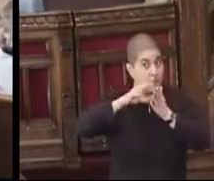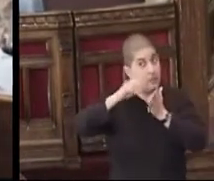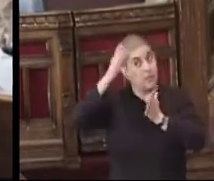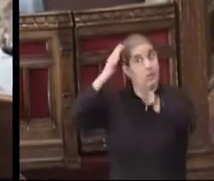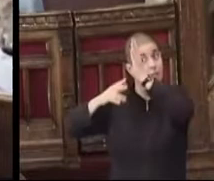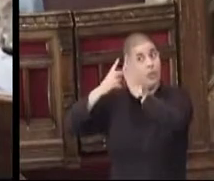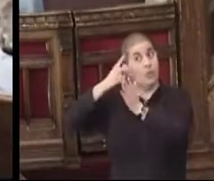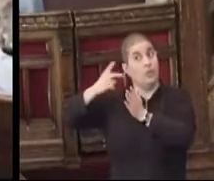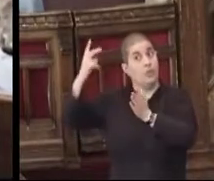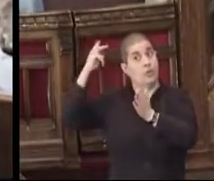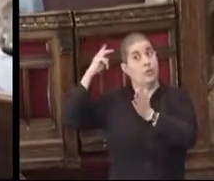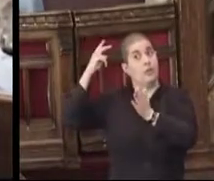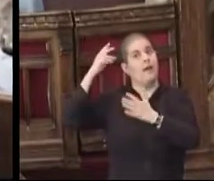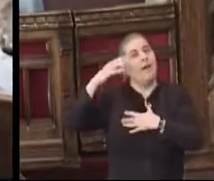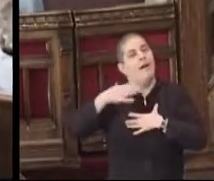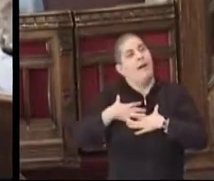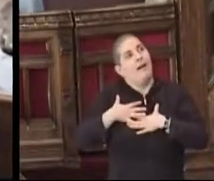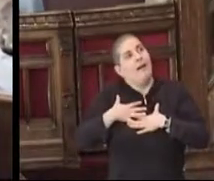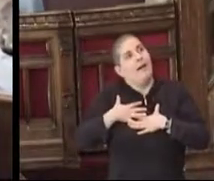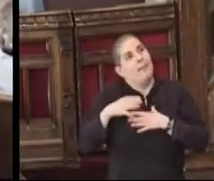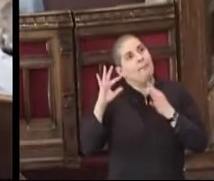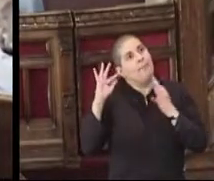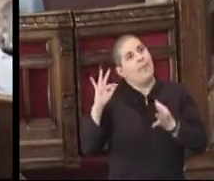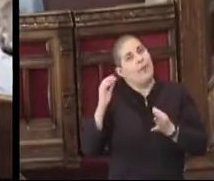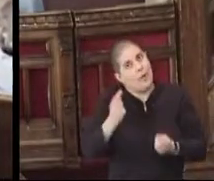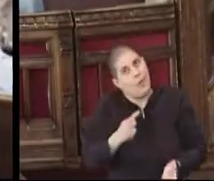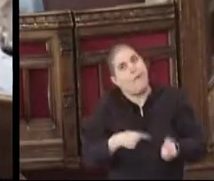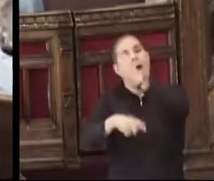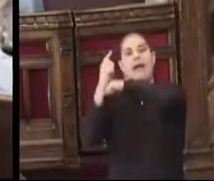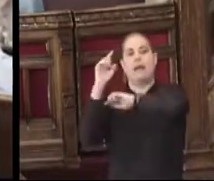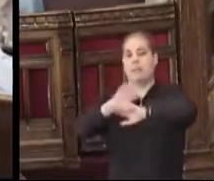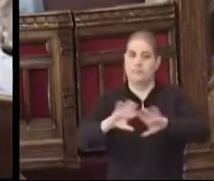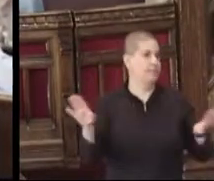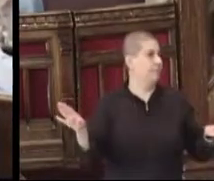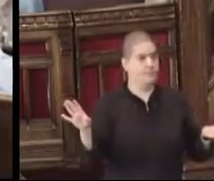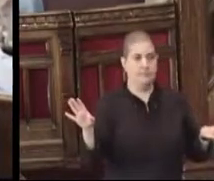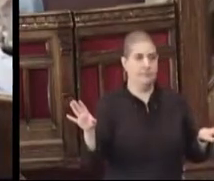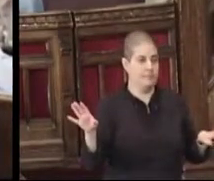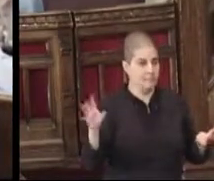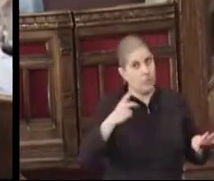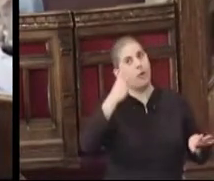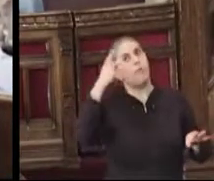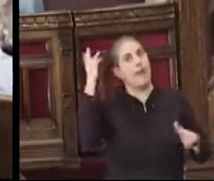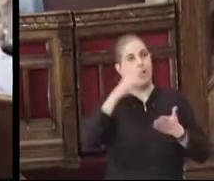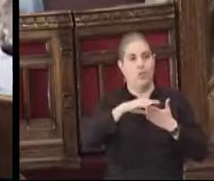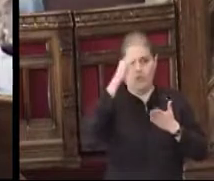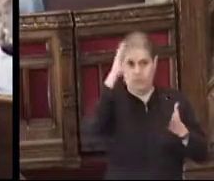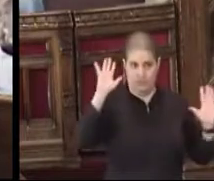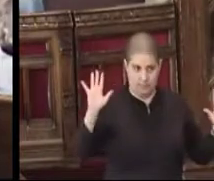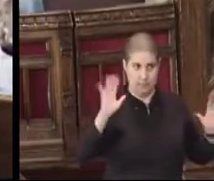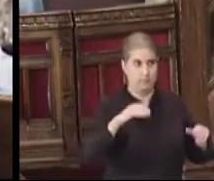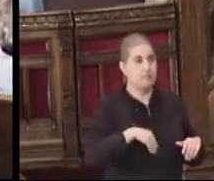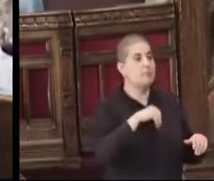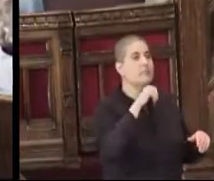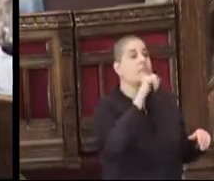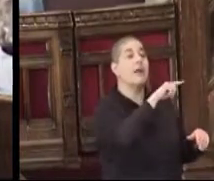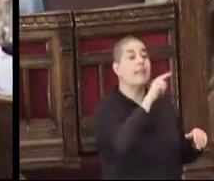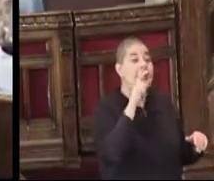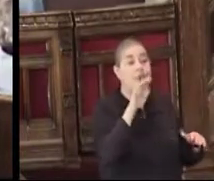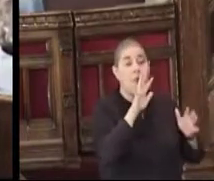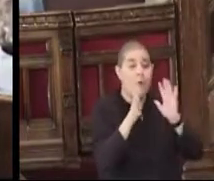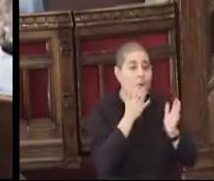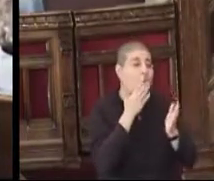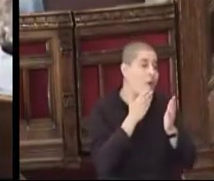with such a sense of nostalgia that we want to go back there. So, she says, this warm, cuddly